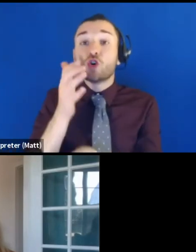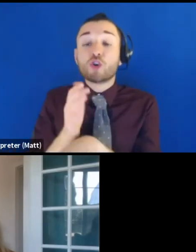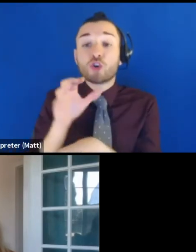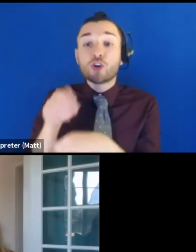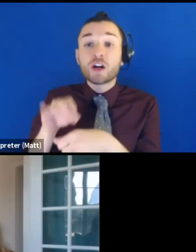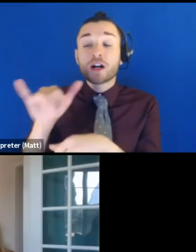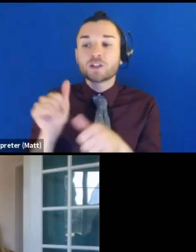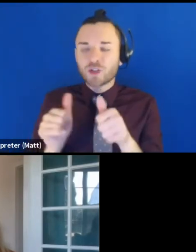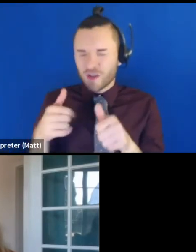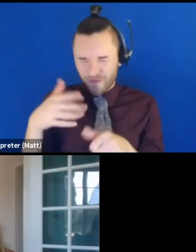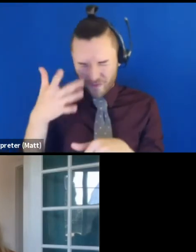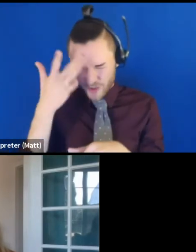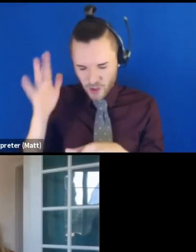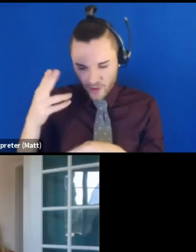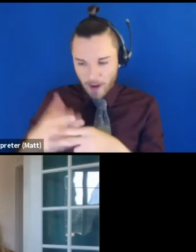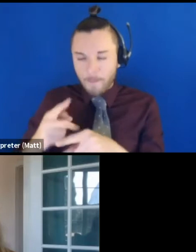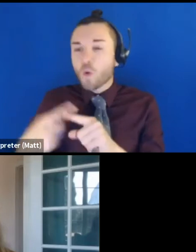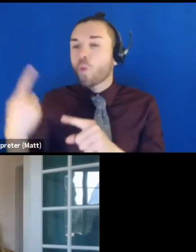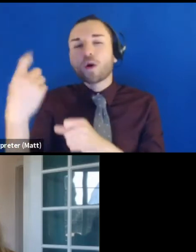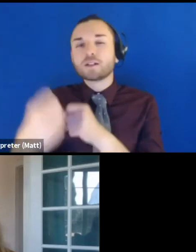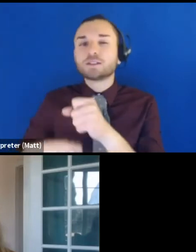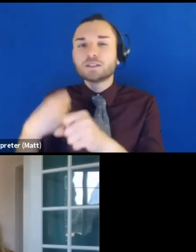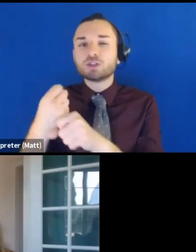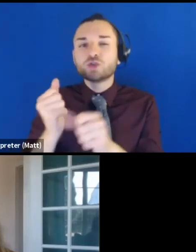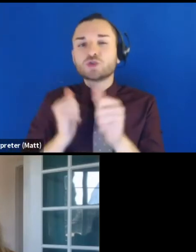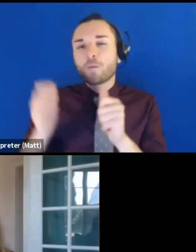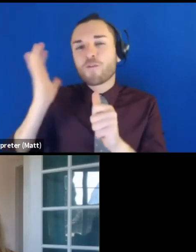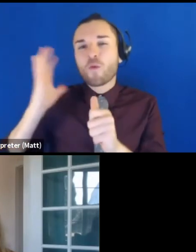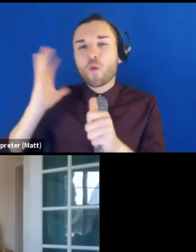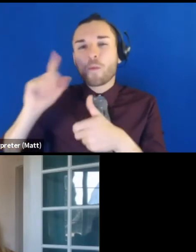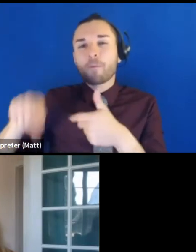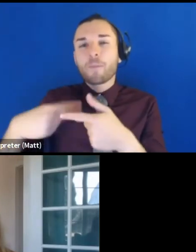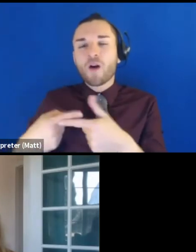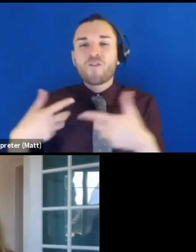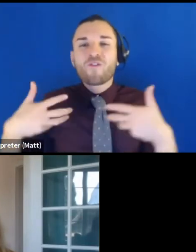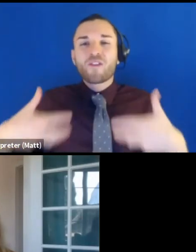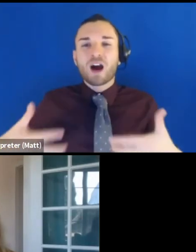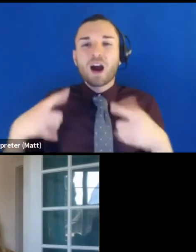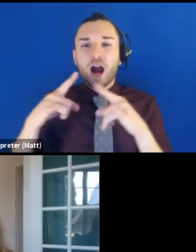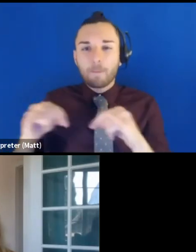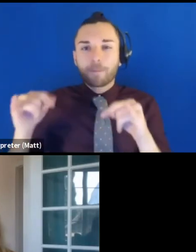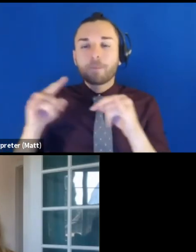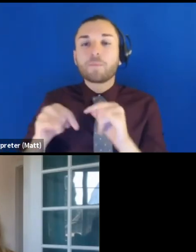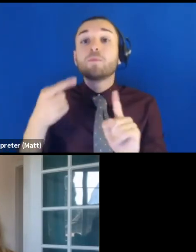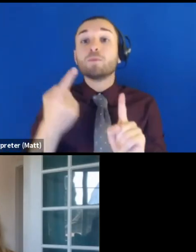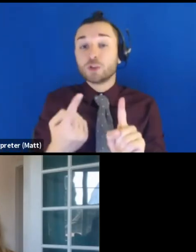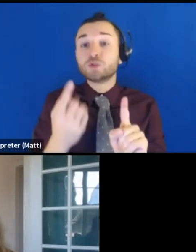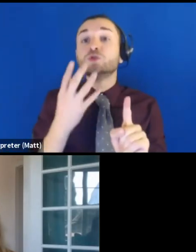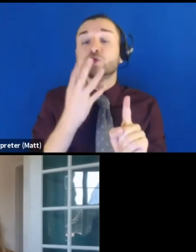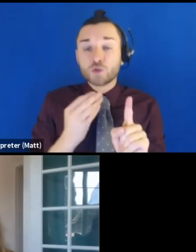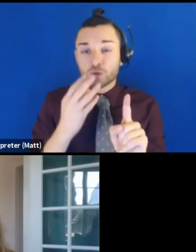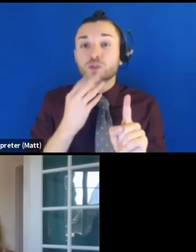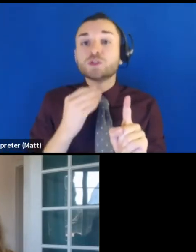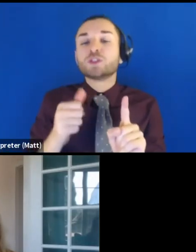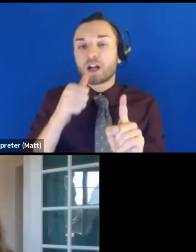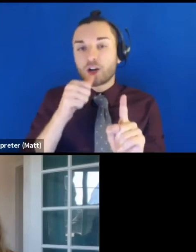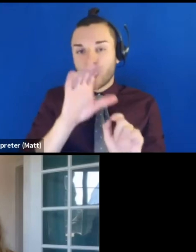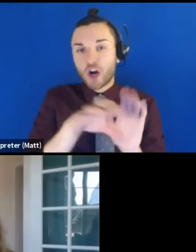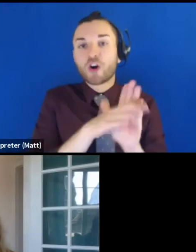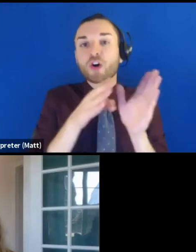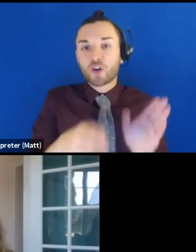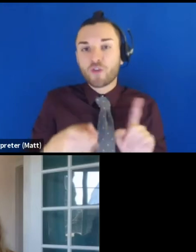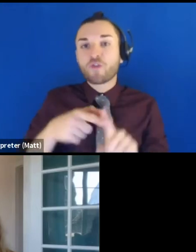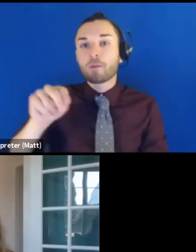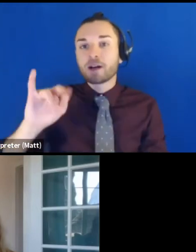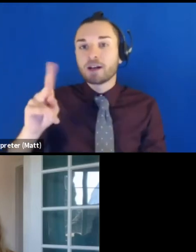that was a one season show about a fat camp. It has a great main character who's a Jewish character played by Nikki Blonsky. It didn't get